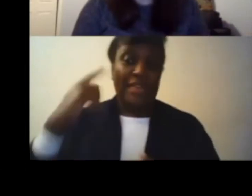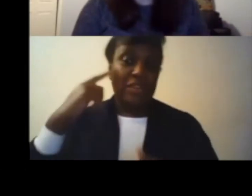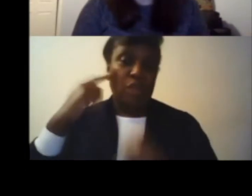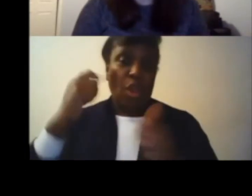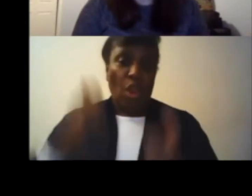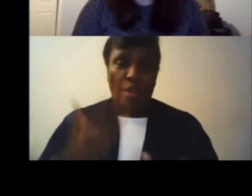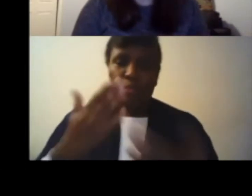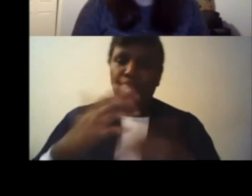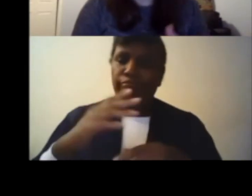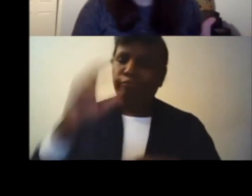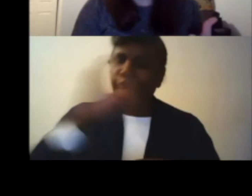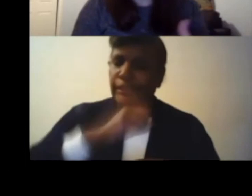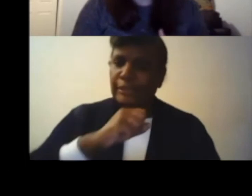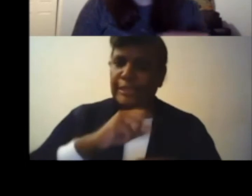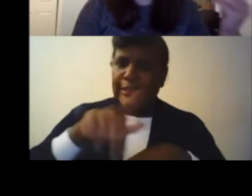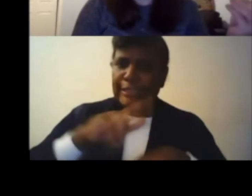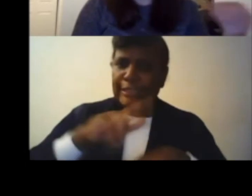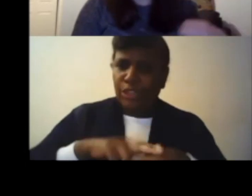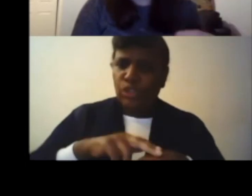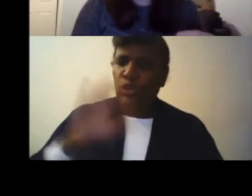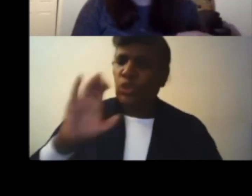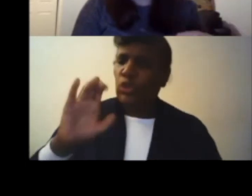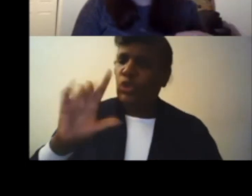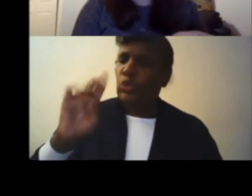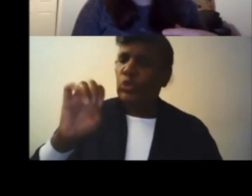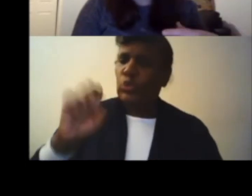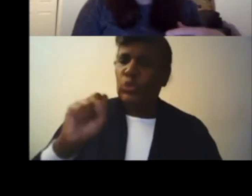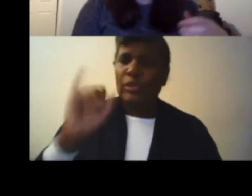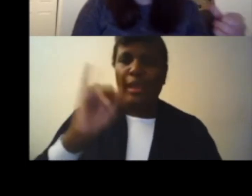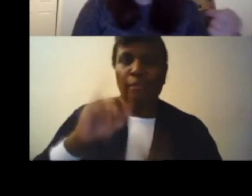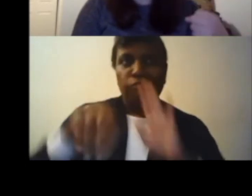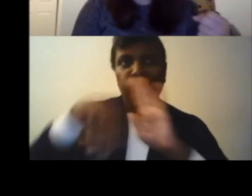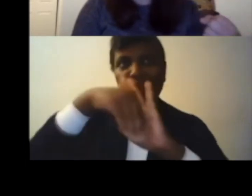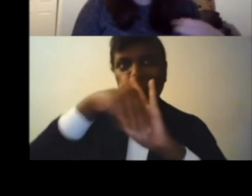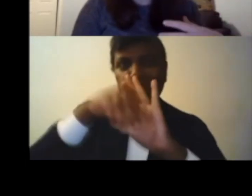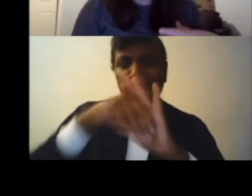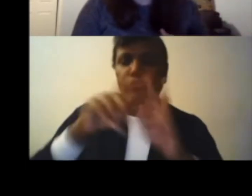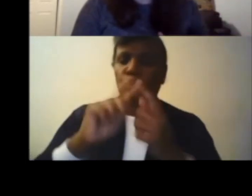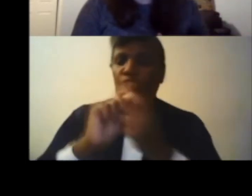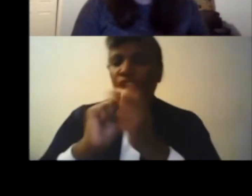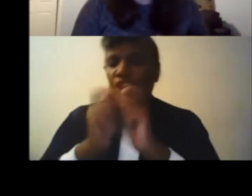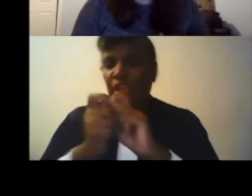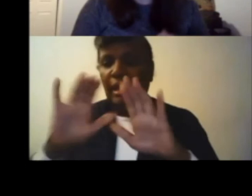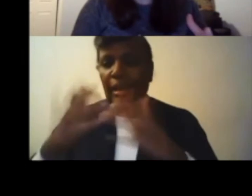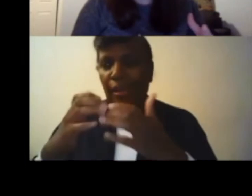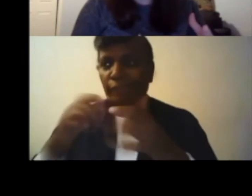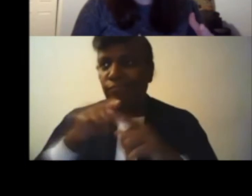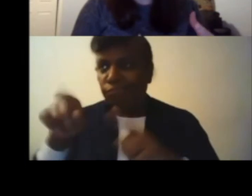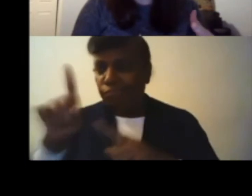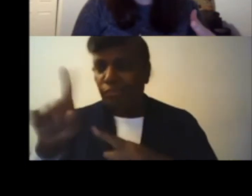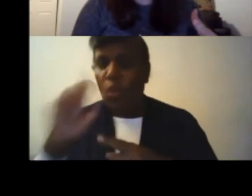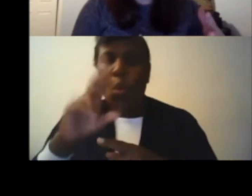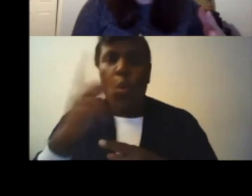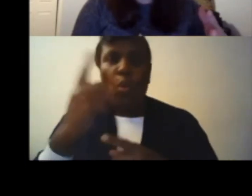are happening in their school day. So like the bell ringing to change class or somebody knocking on the door might not be as clear for them.